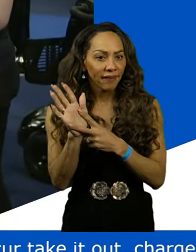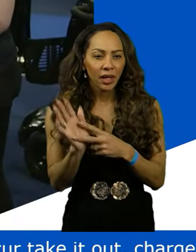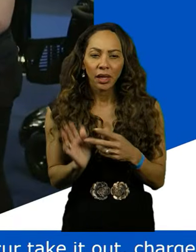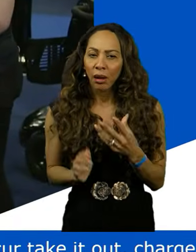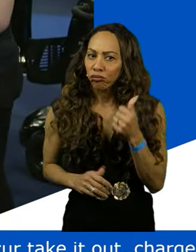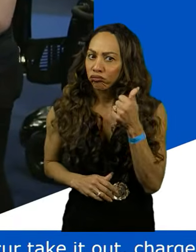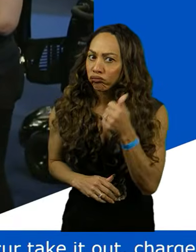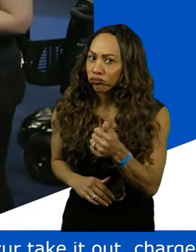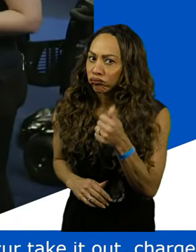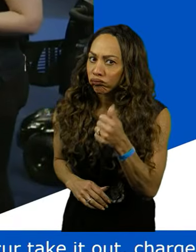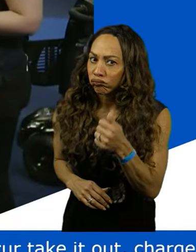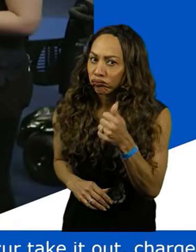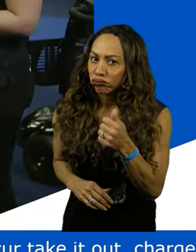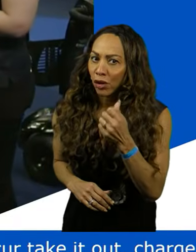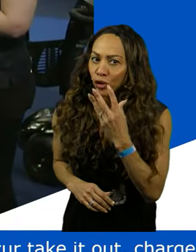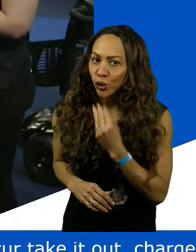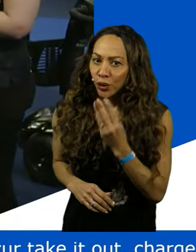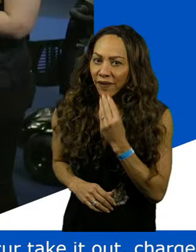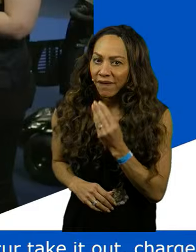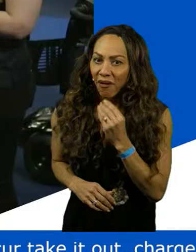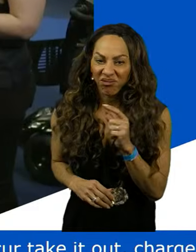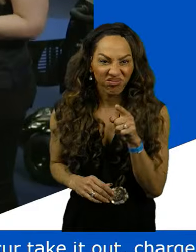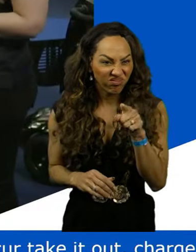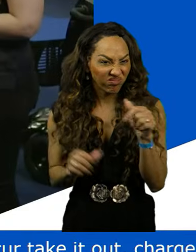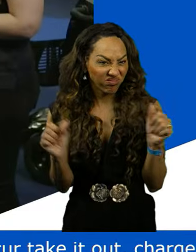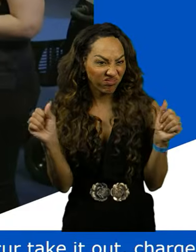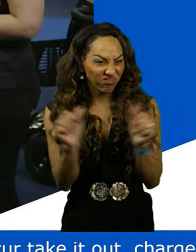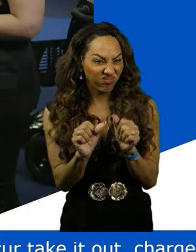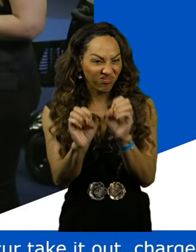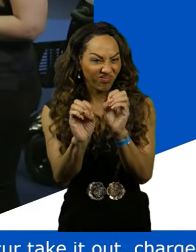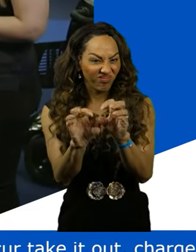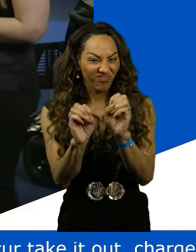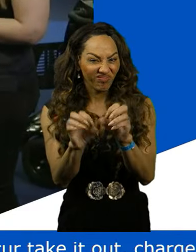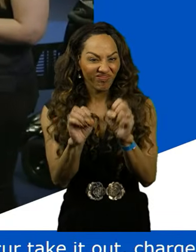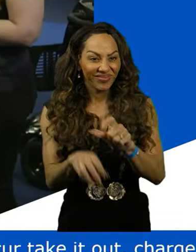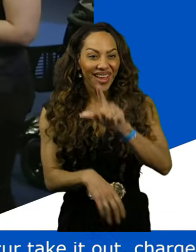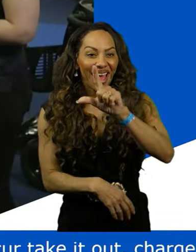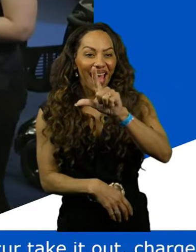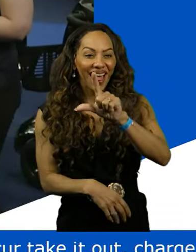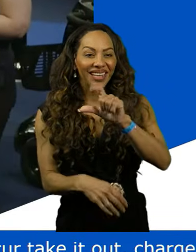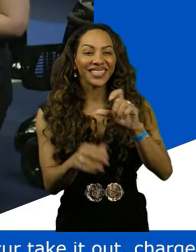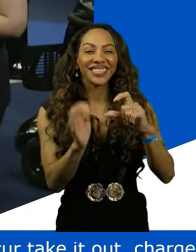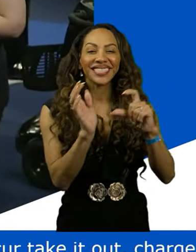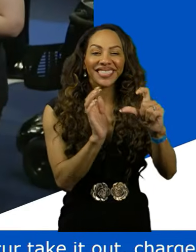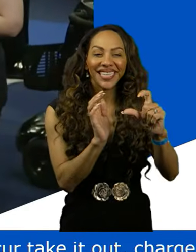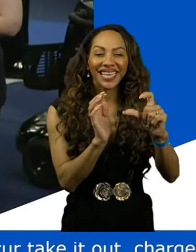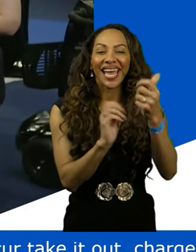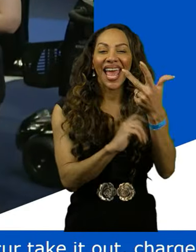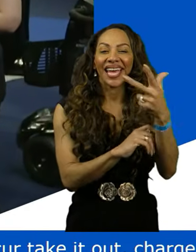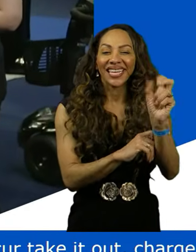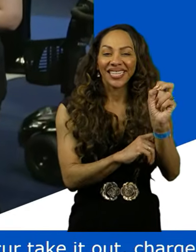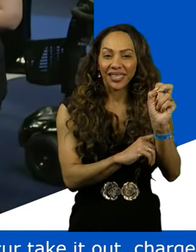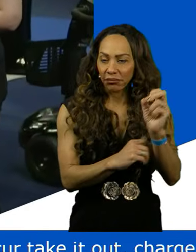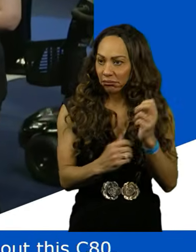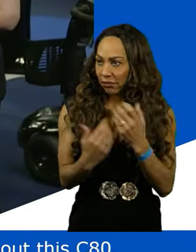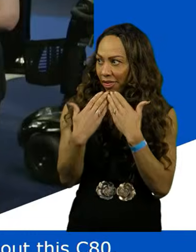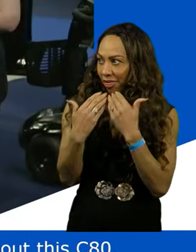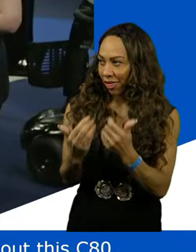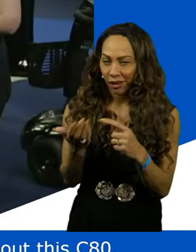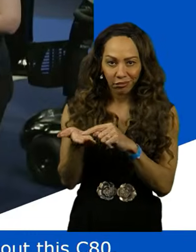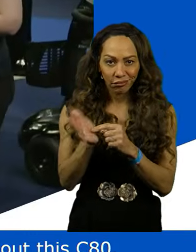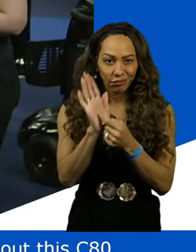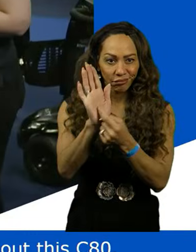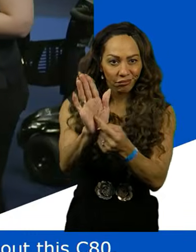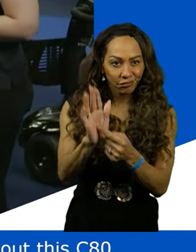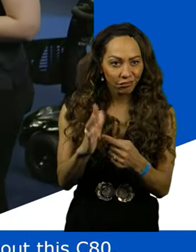well. But yeah, that's just a little bit about this LC80. Amazing. Thank you very much for giving us that demonstration of how it came